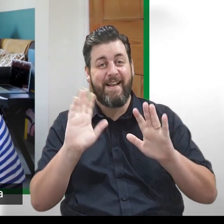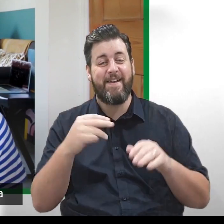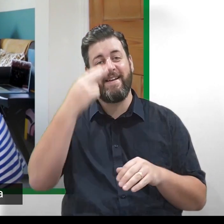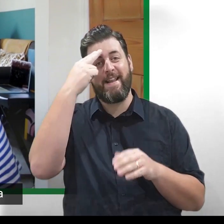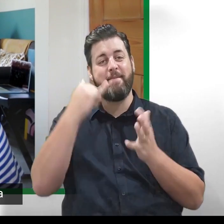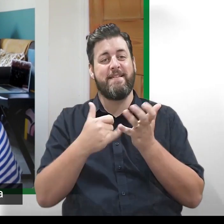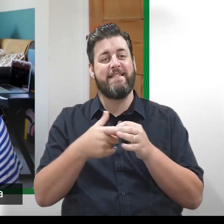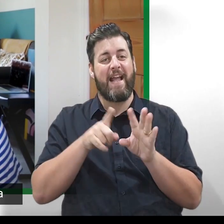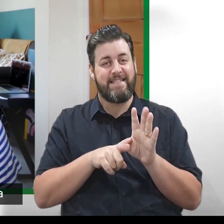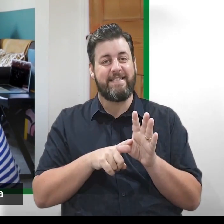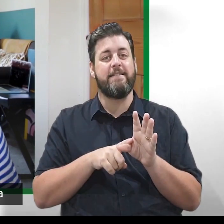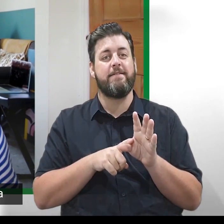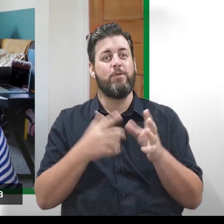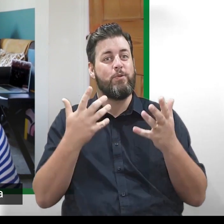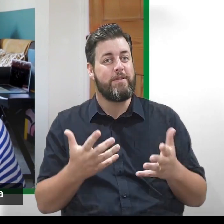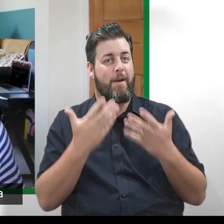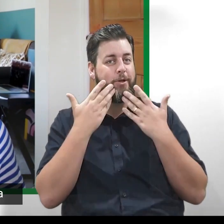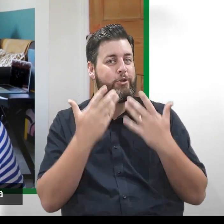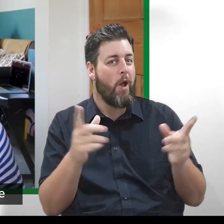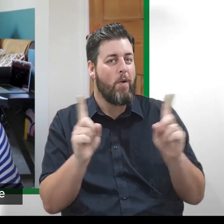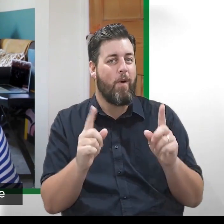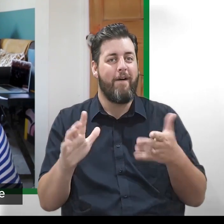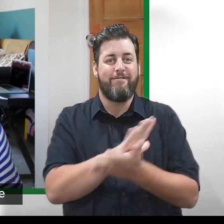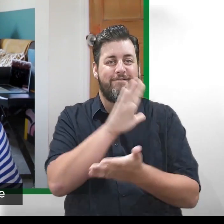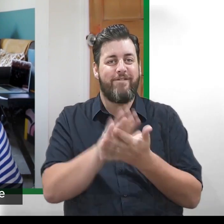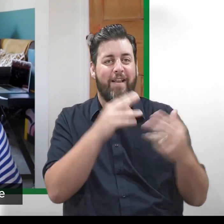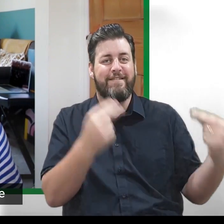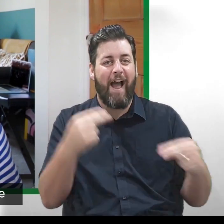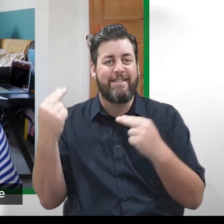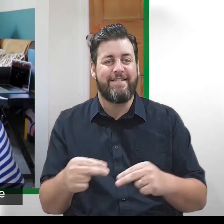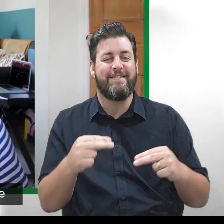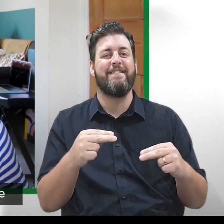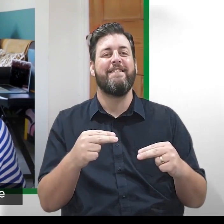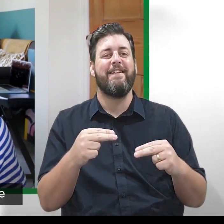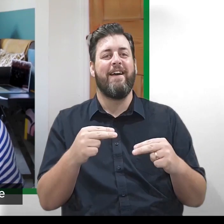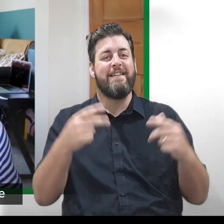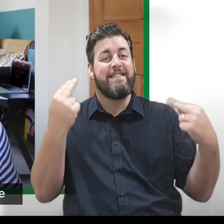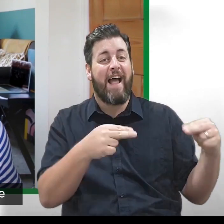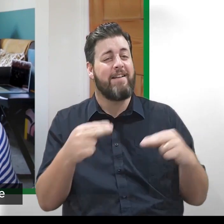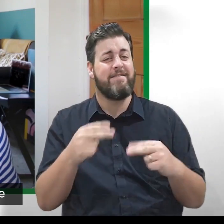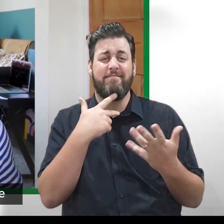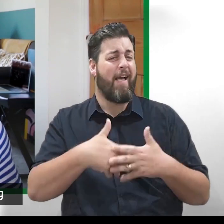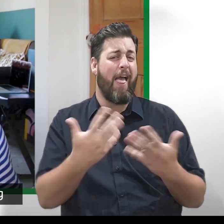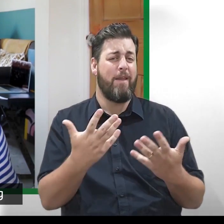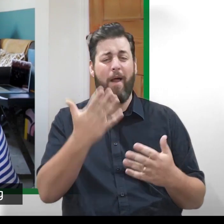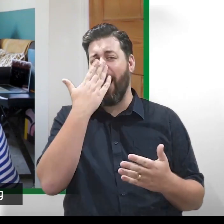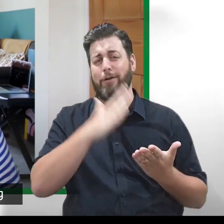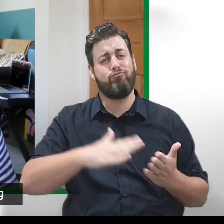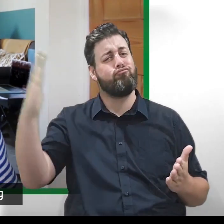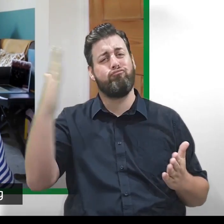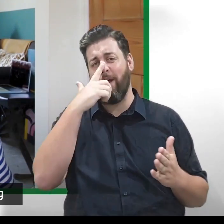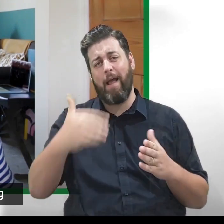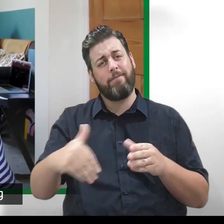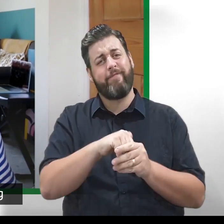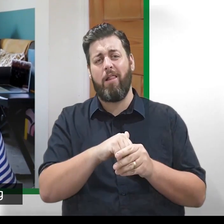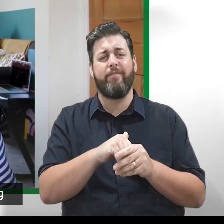Hello everyone, my name's Stacie and I'm here to lead you through a really fun dance routine today. And this dance routine is for everyone and anyone, so everyone